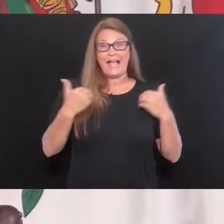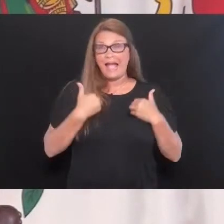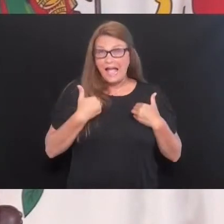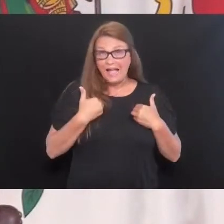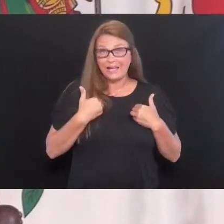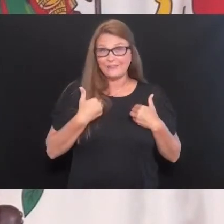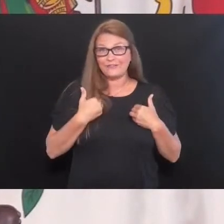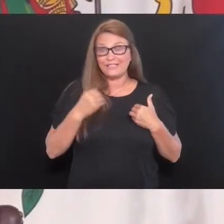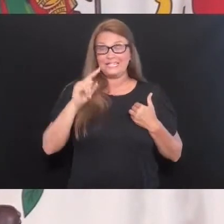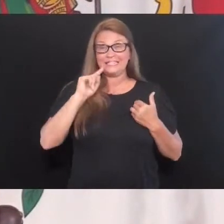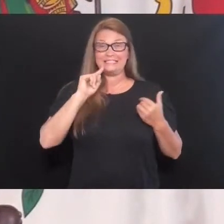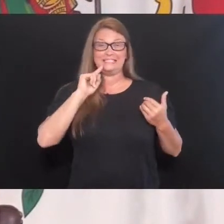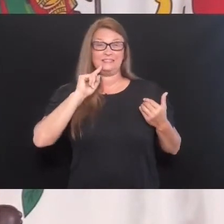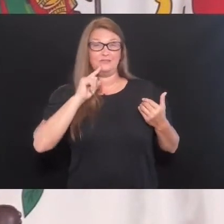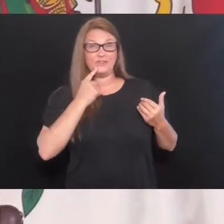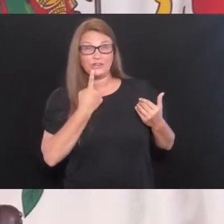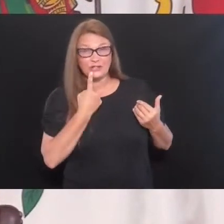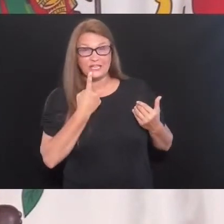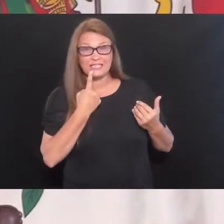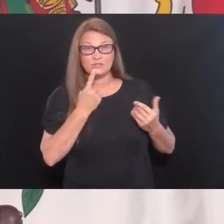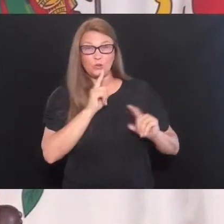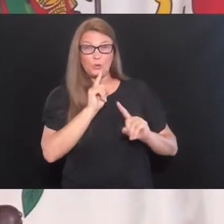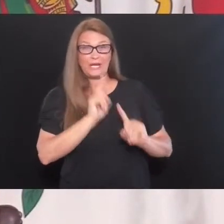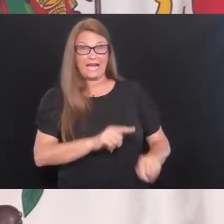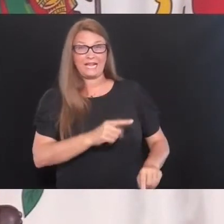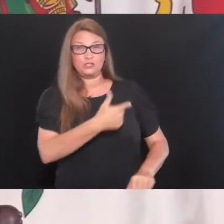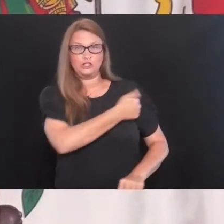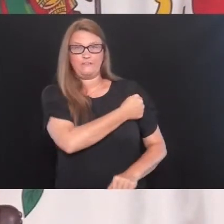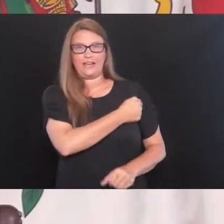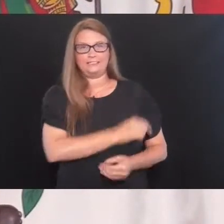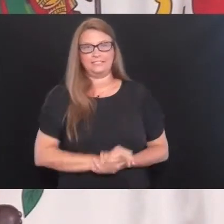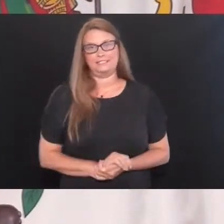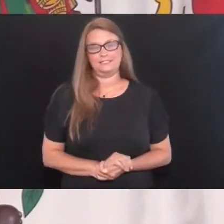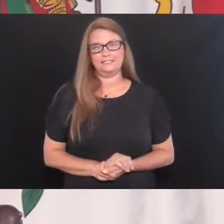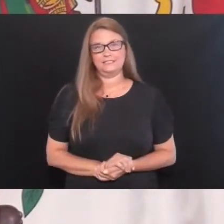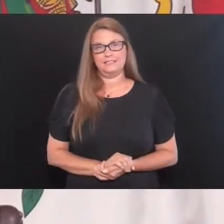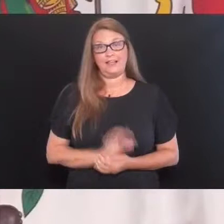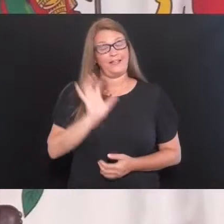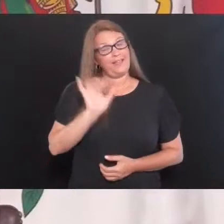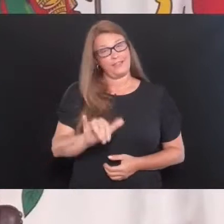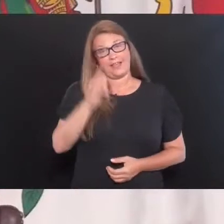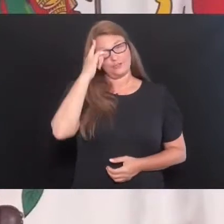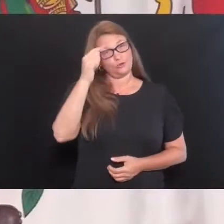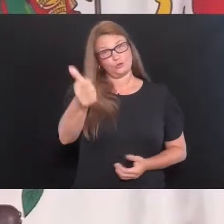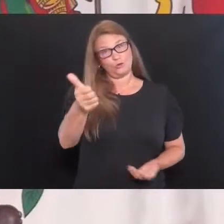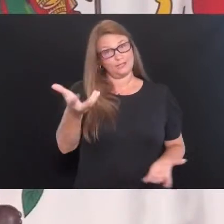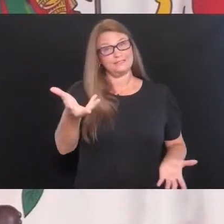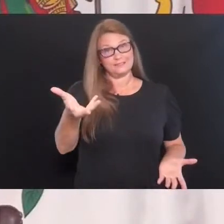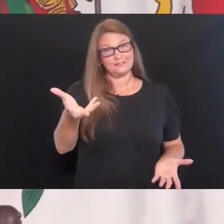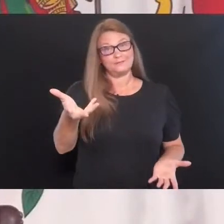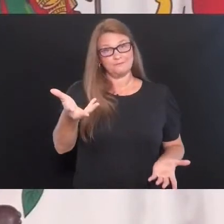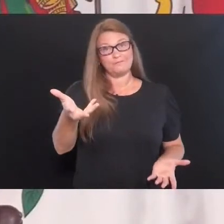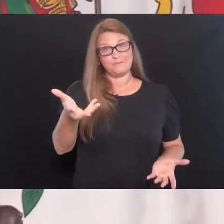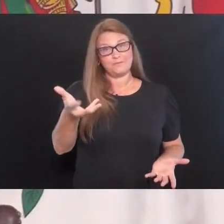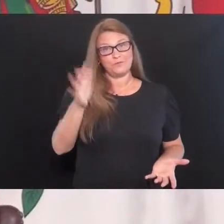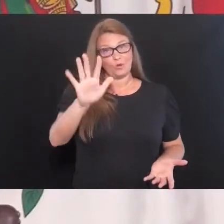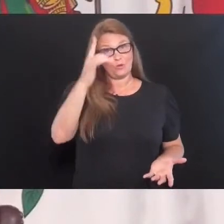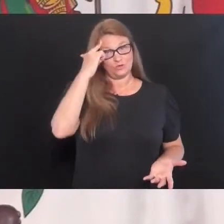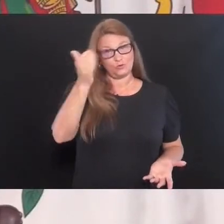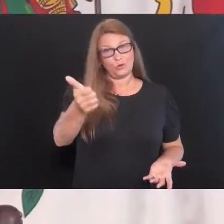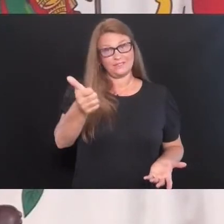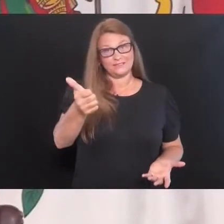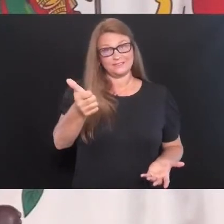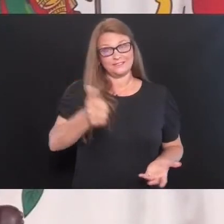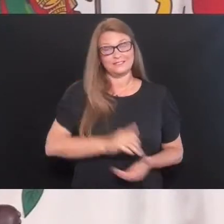significant adverse reaction to the vaccine. So that's your choice. Your choice is